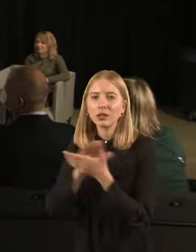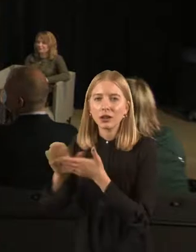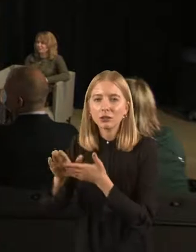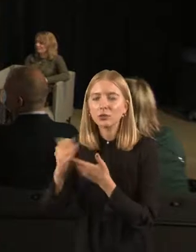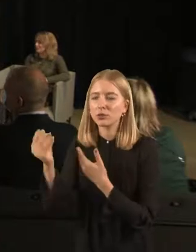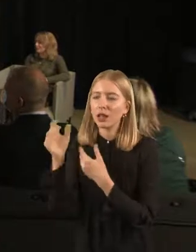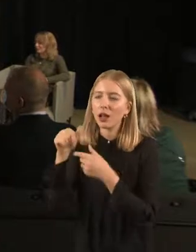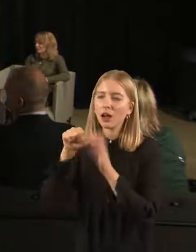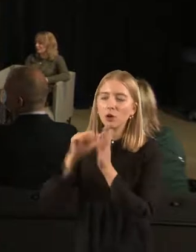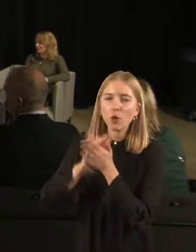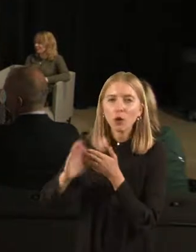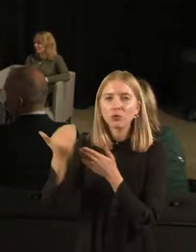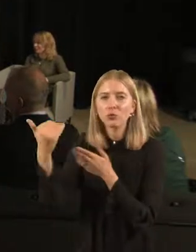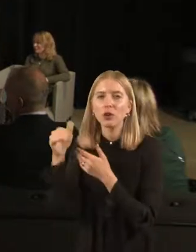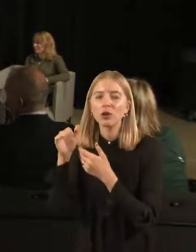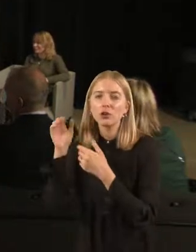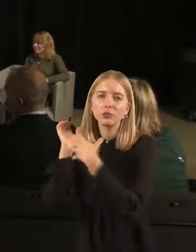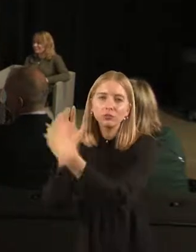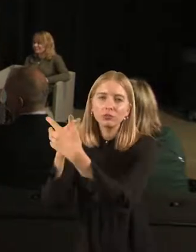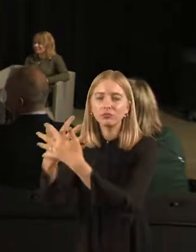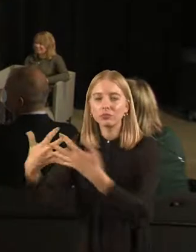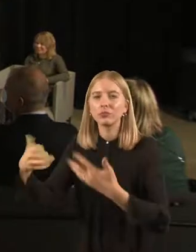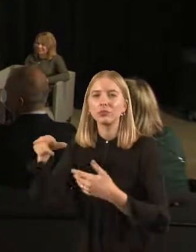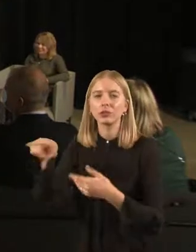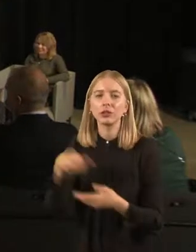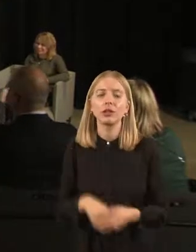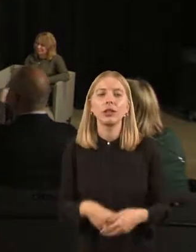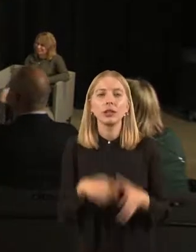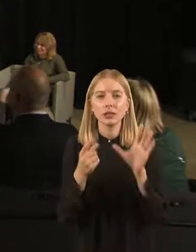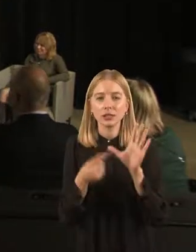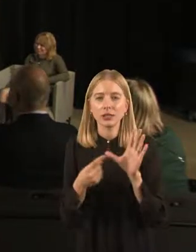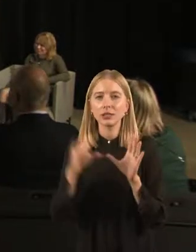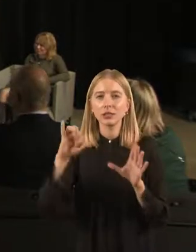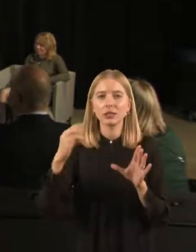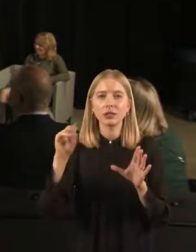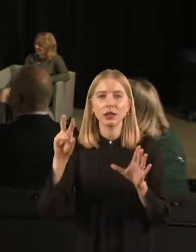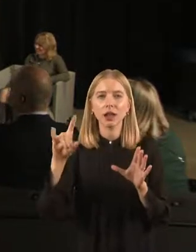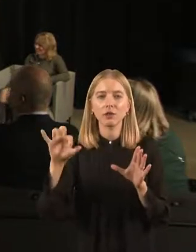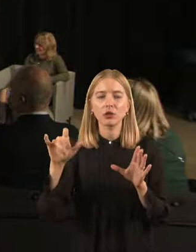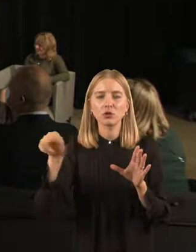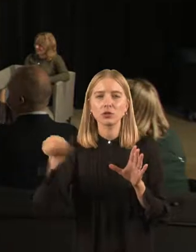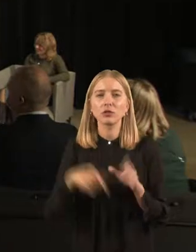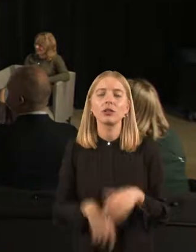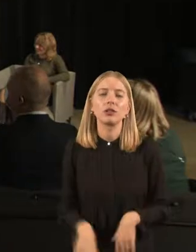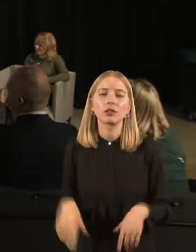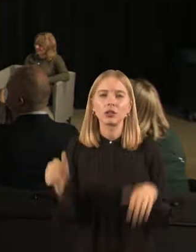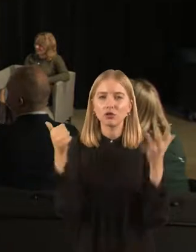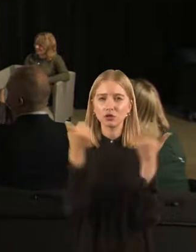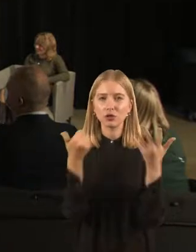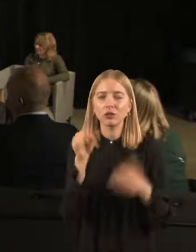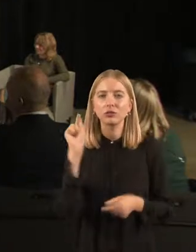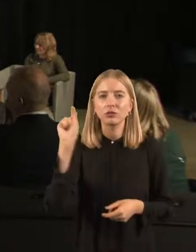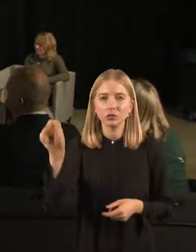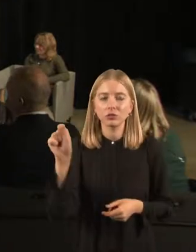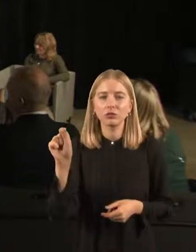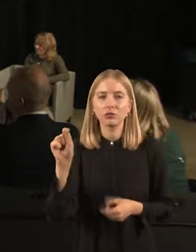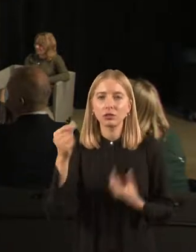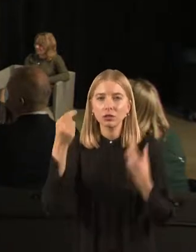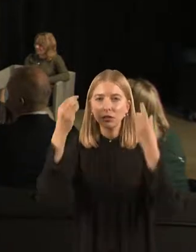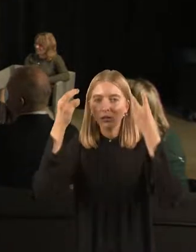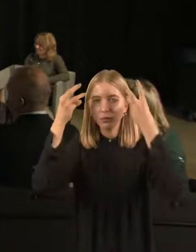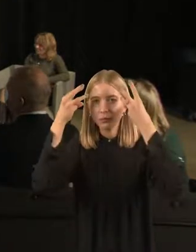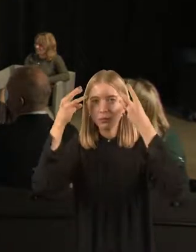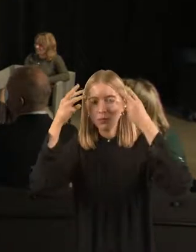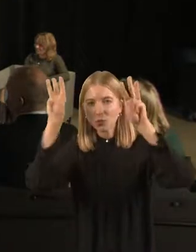then Kristina Gauči, Sustainable Mobility Expert, Mindaugas Sinkevičius, President of Lithuanian Association of